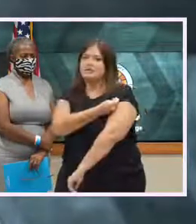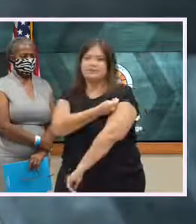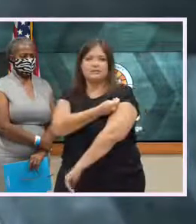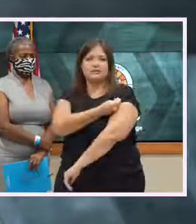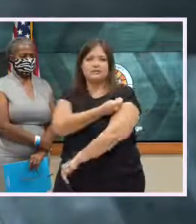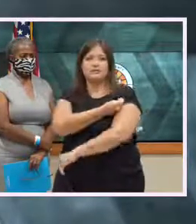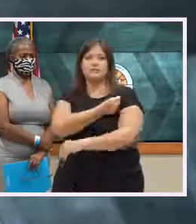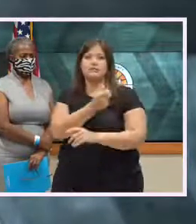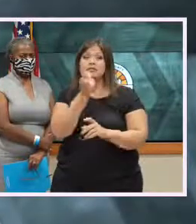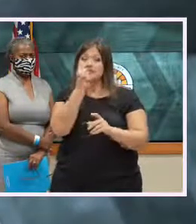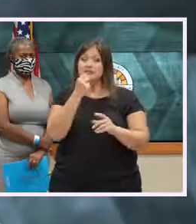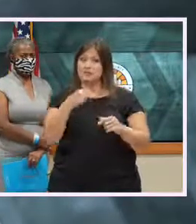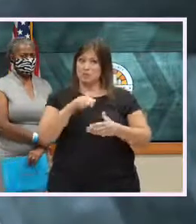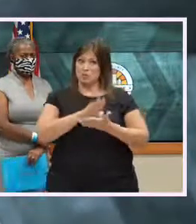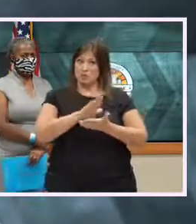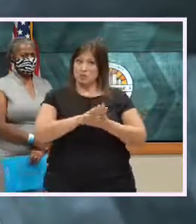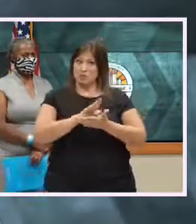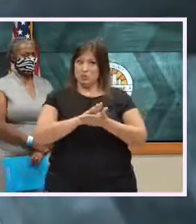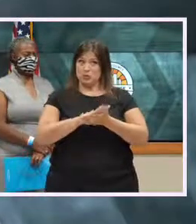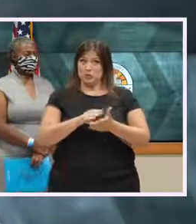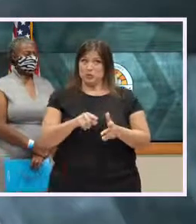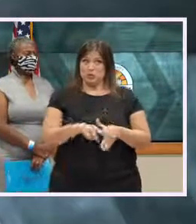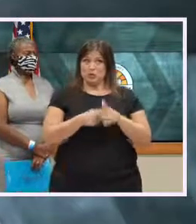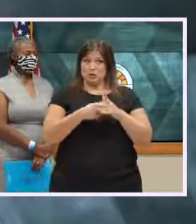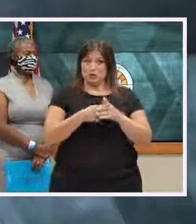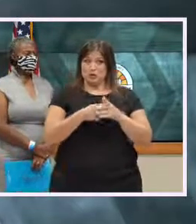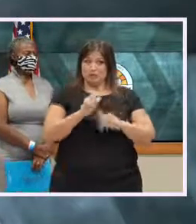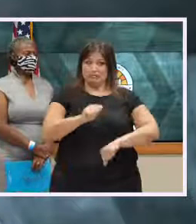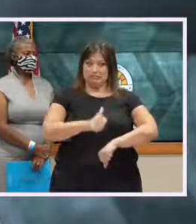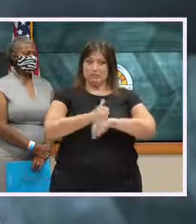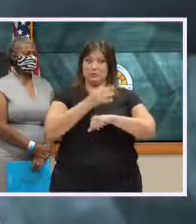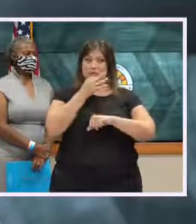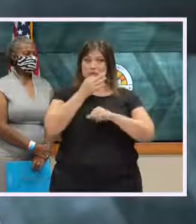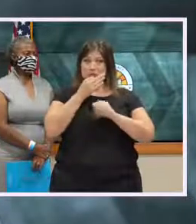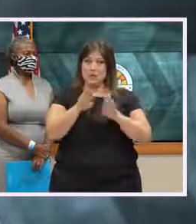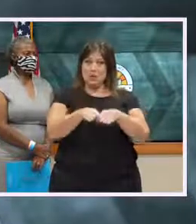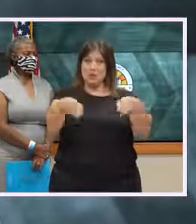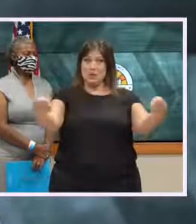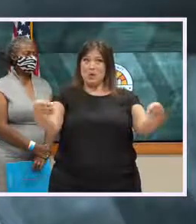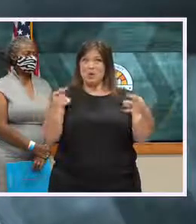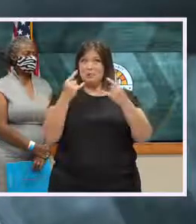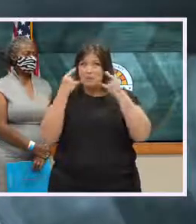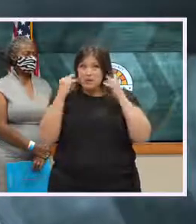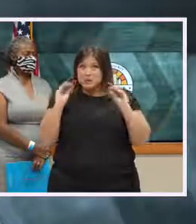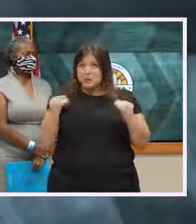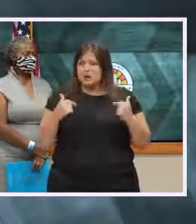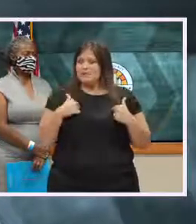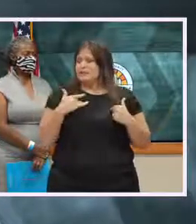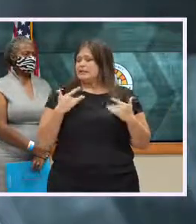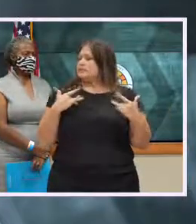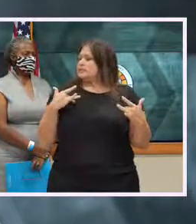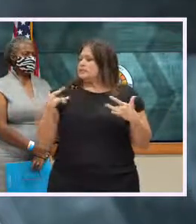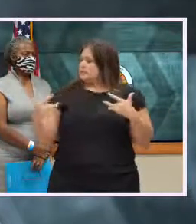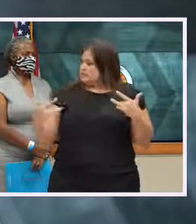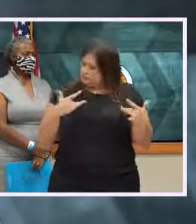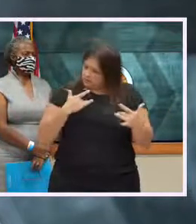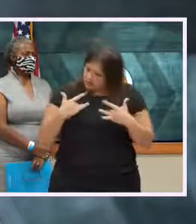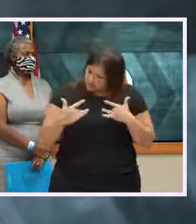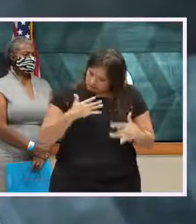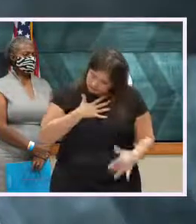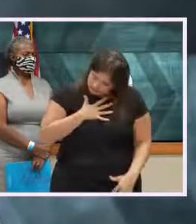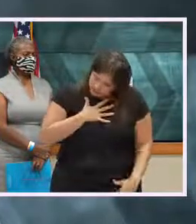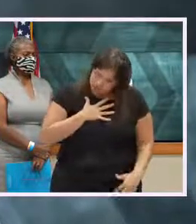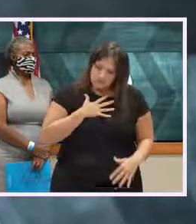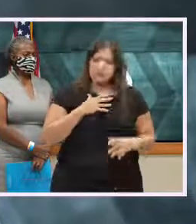about schools starting out without masks, and so but the best I can do is be very, very clear in my